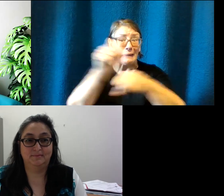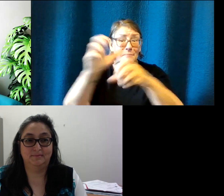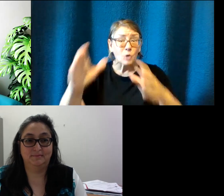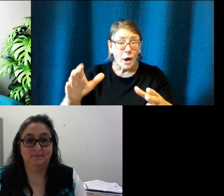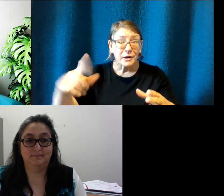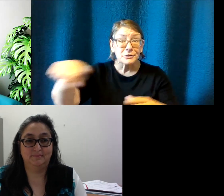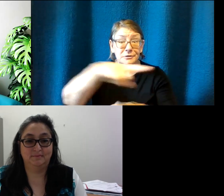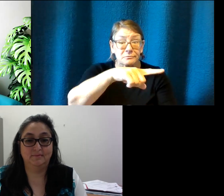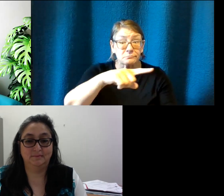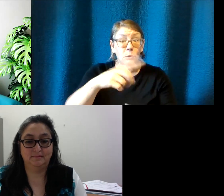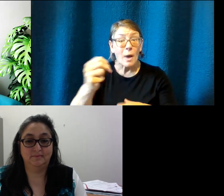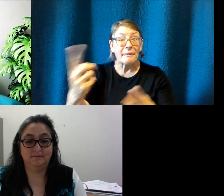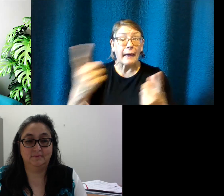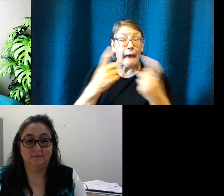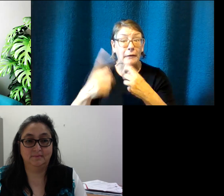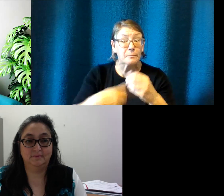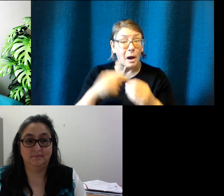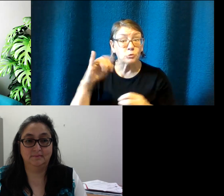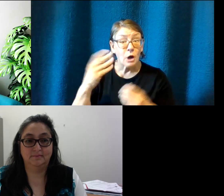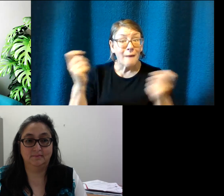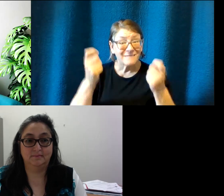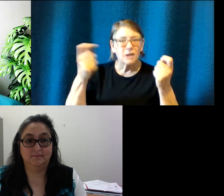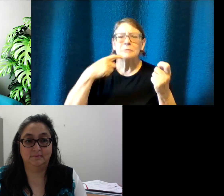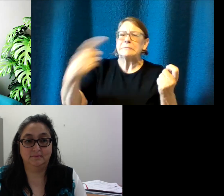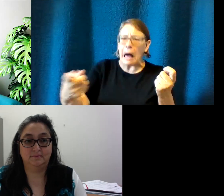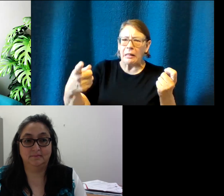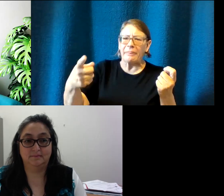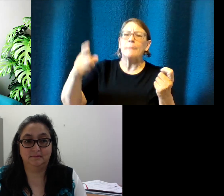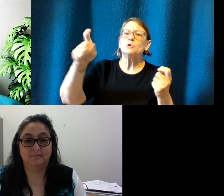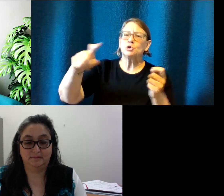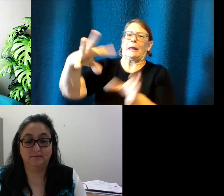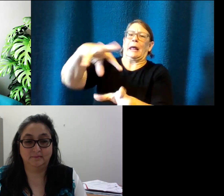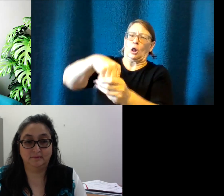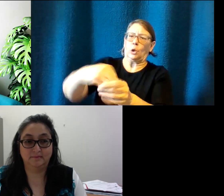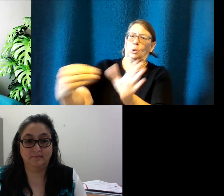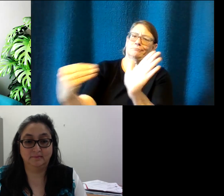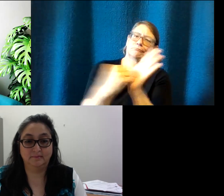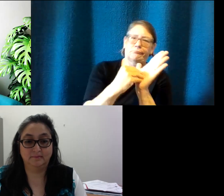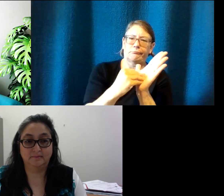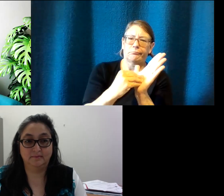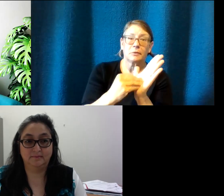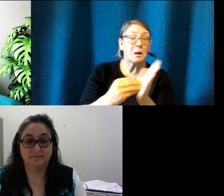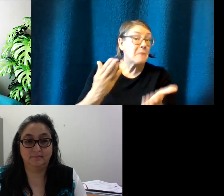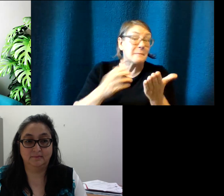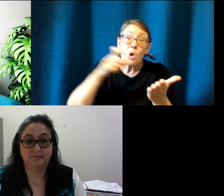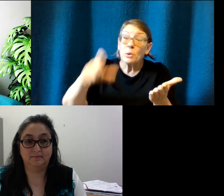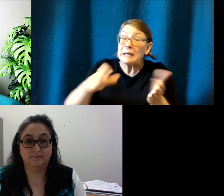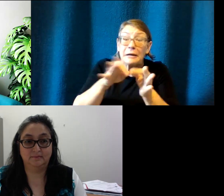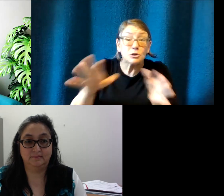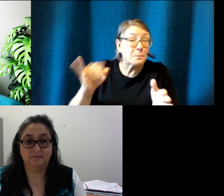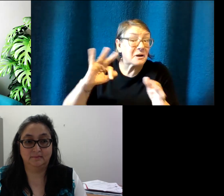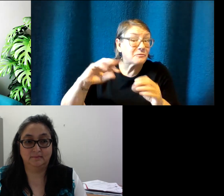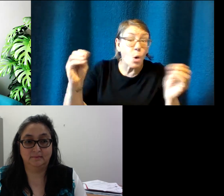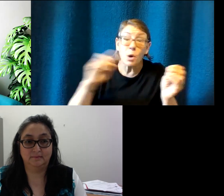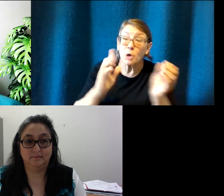asking about that, to make them aware that that they should be, at least have it on. They maybe don't need an interpreter if nobody needs